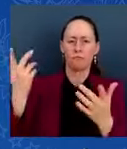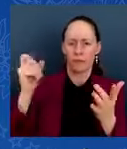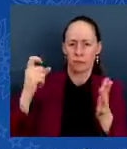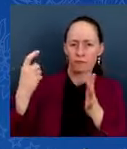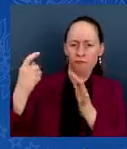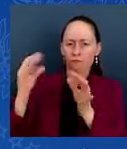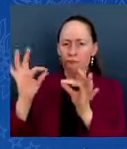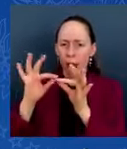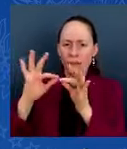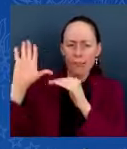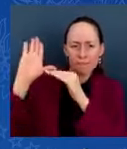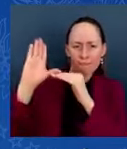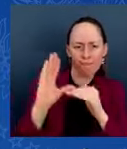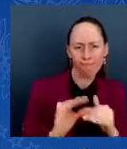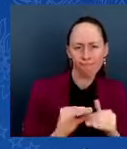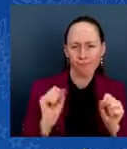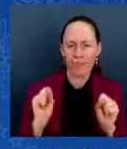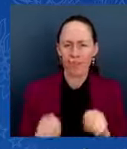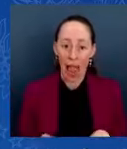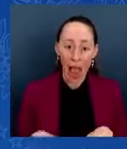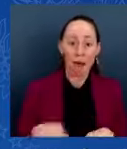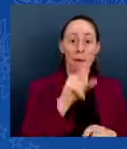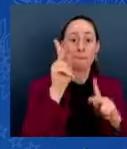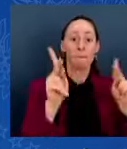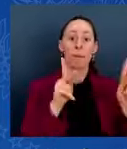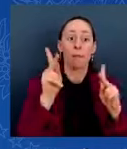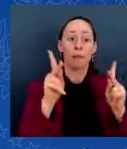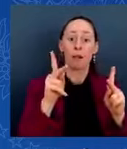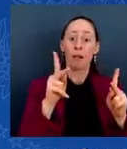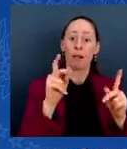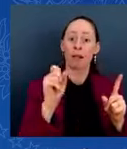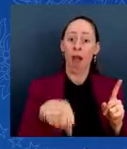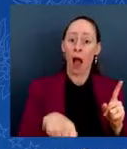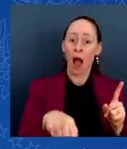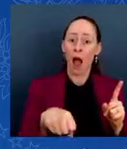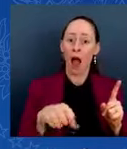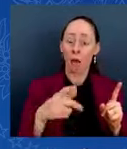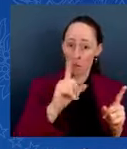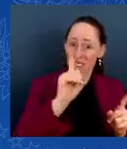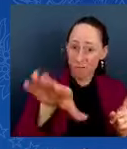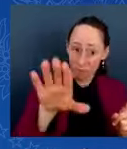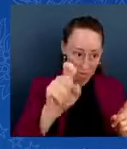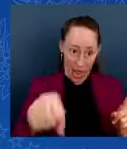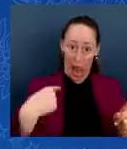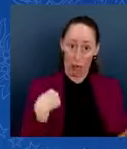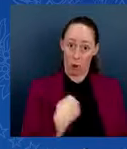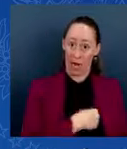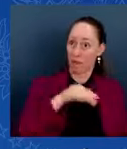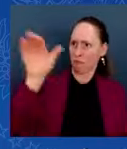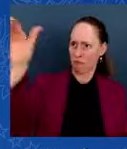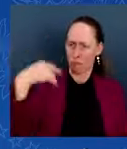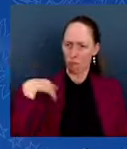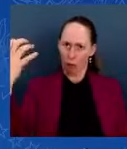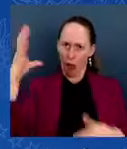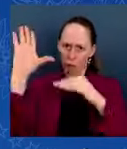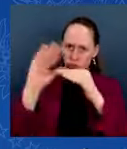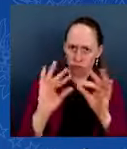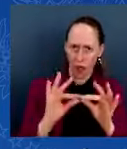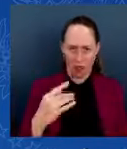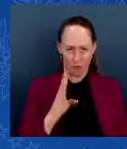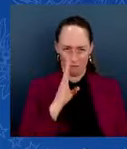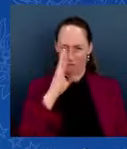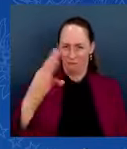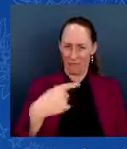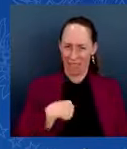to negotiate lower prices by themselves. Just think about that. Somebody who needs the medication, who may be suffering from